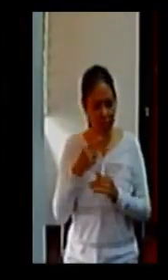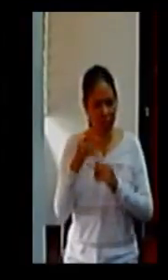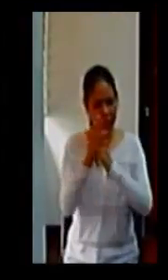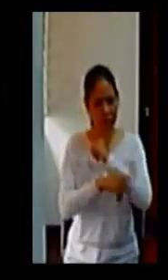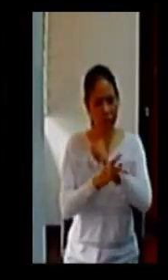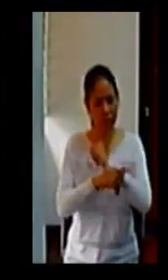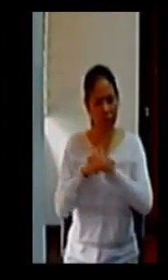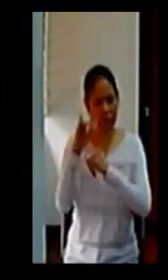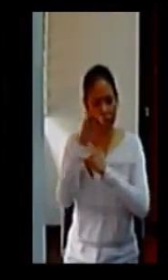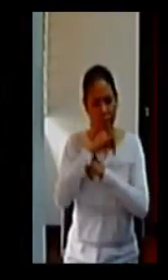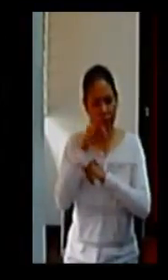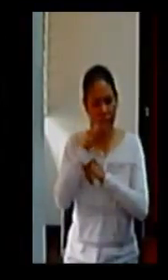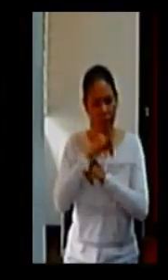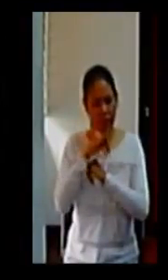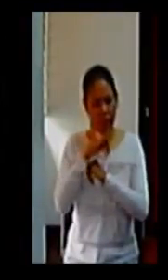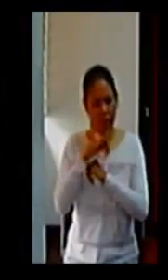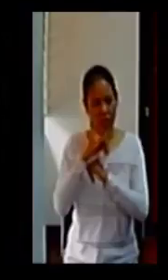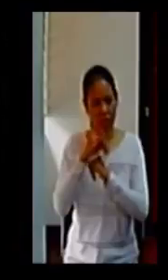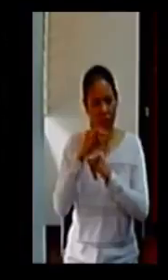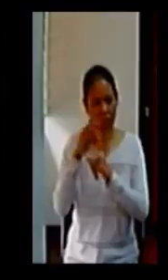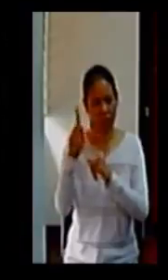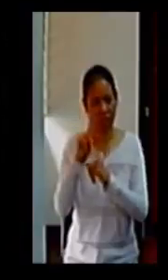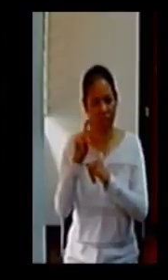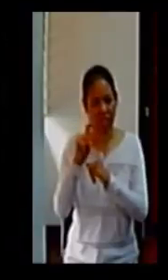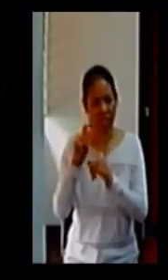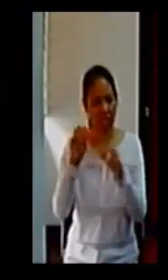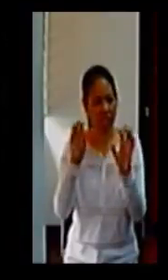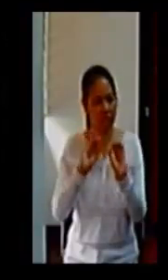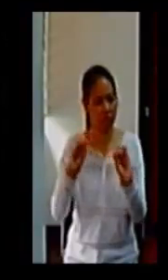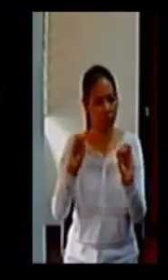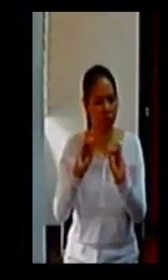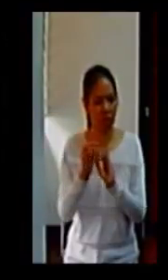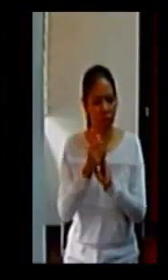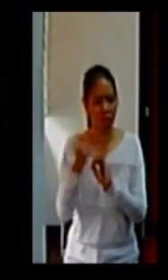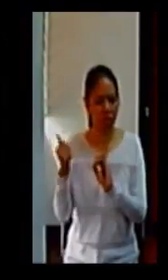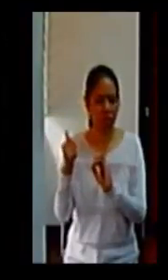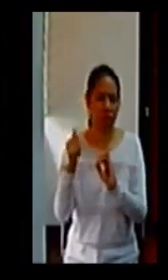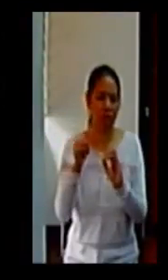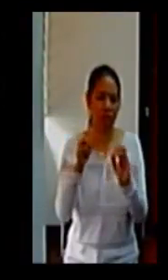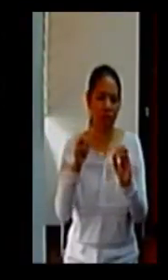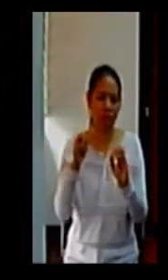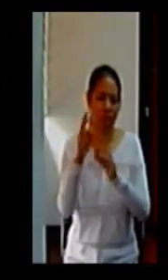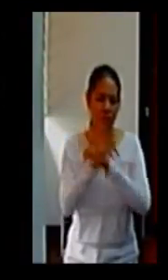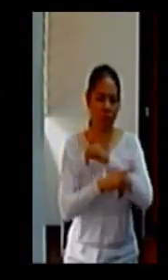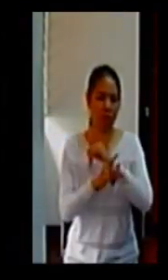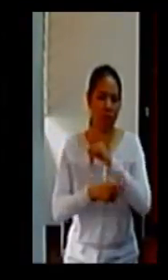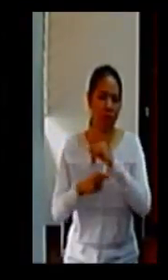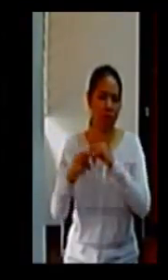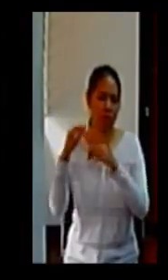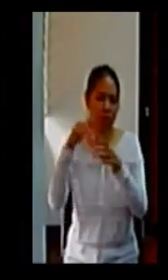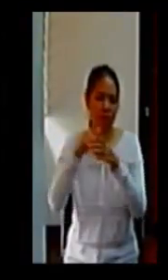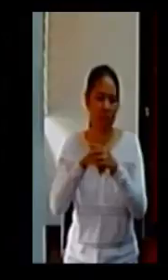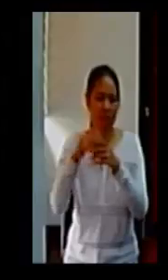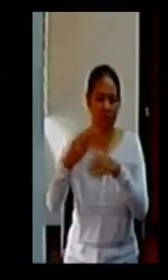where the terraces are unique, there are no other provinces elsewhere in the north that have